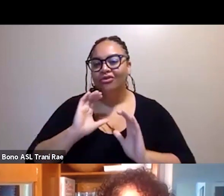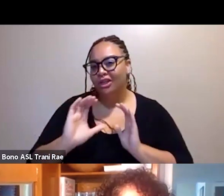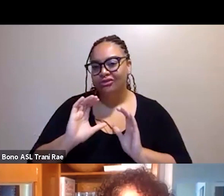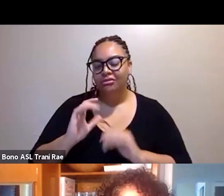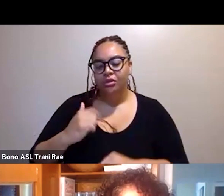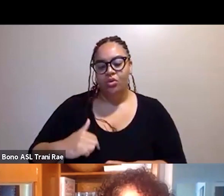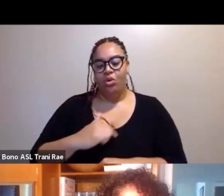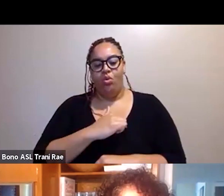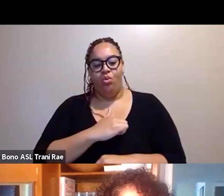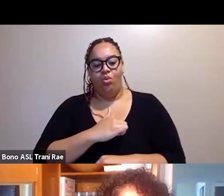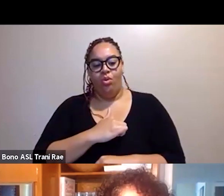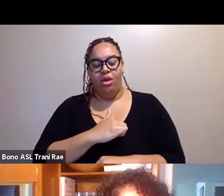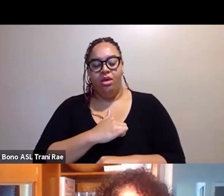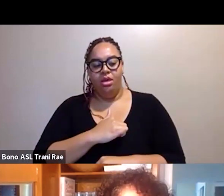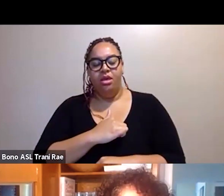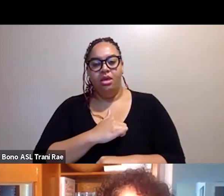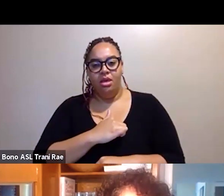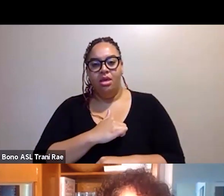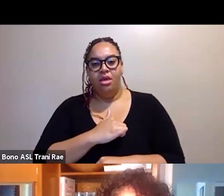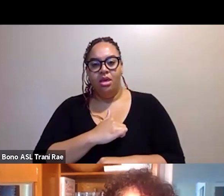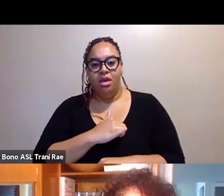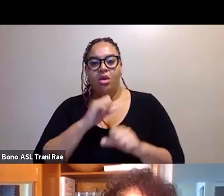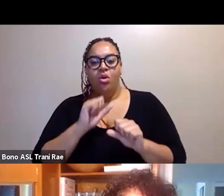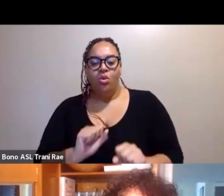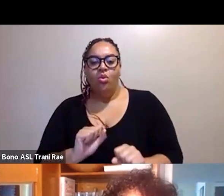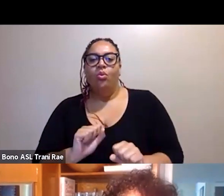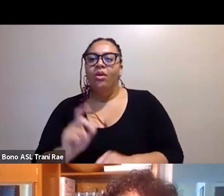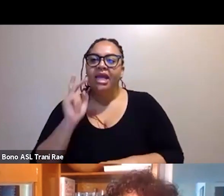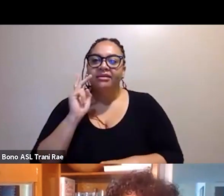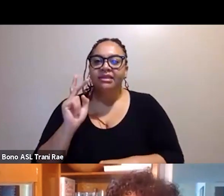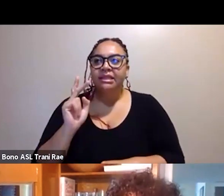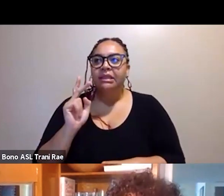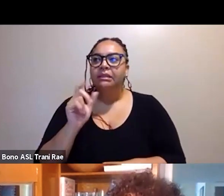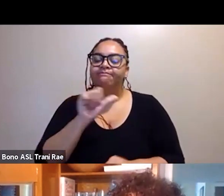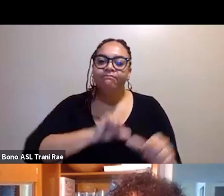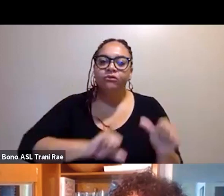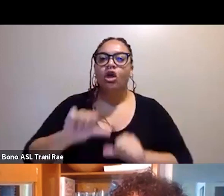see besides each other's armor.